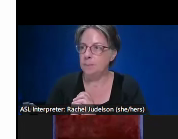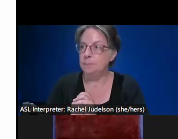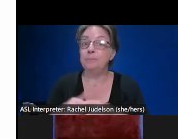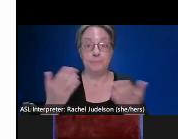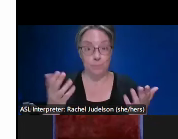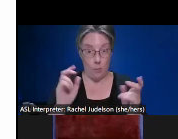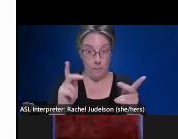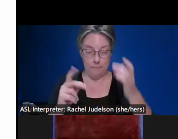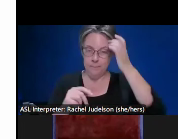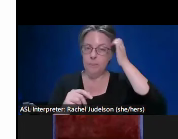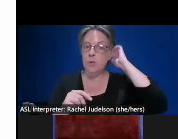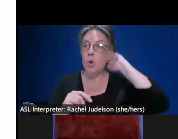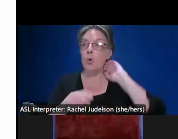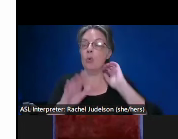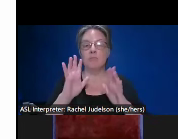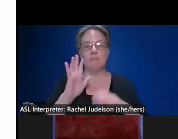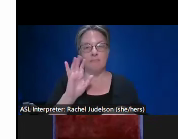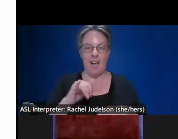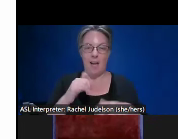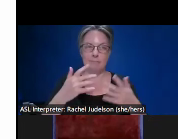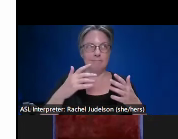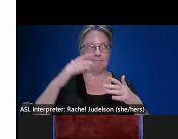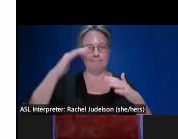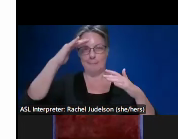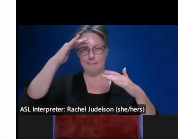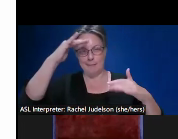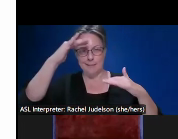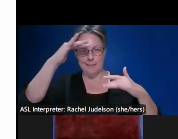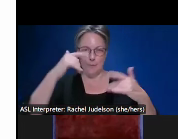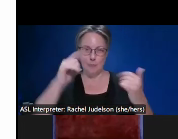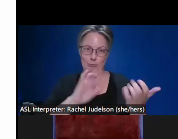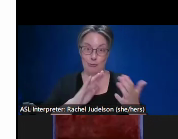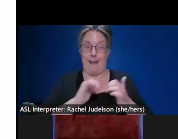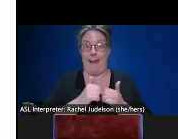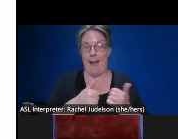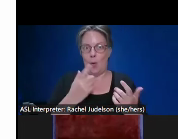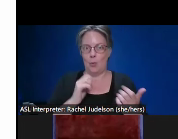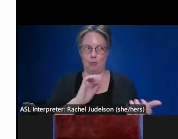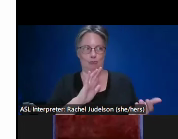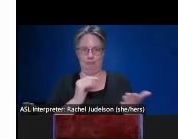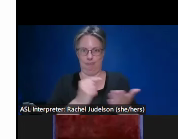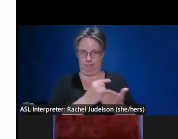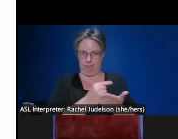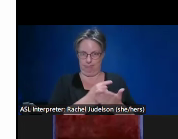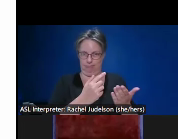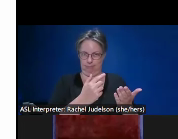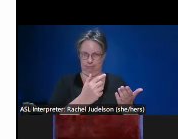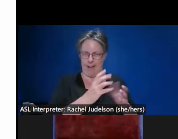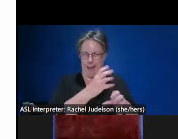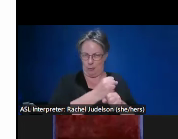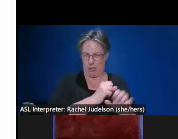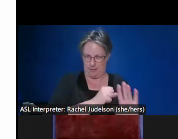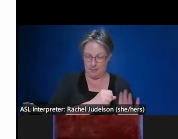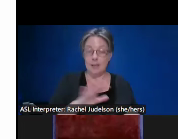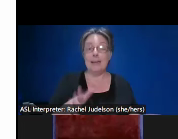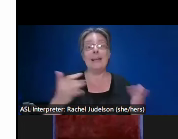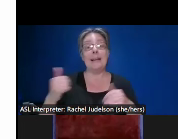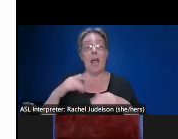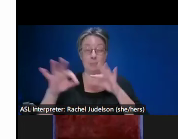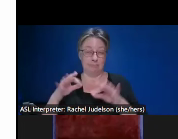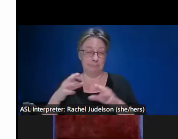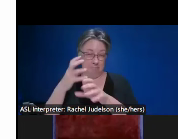Okay, so that's sort of the philosophical approach to how to do abstracts. I want to just quickly take you through